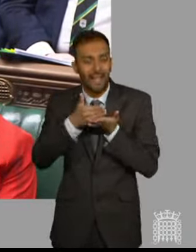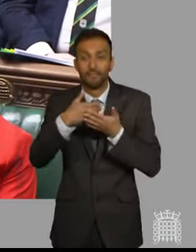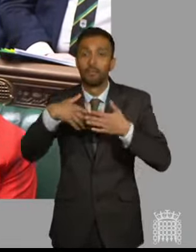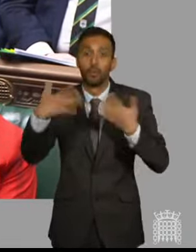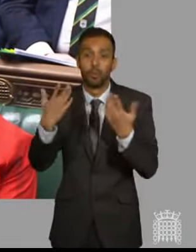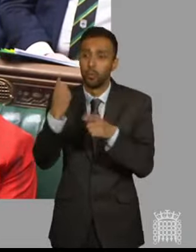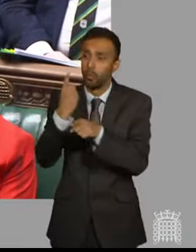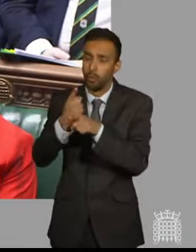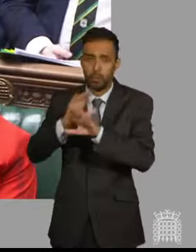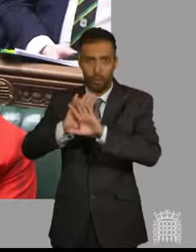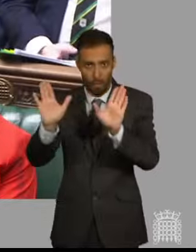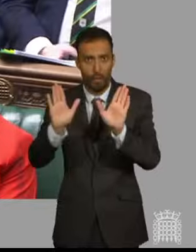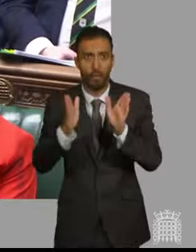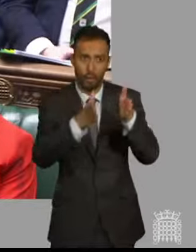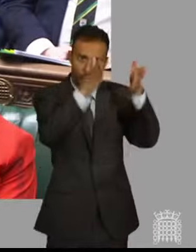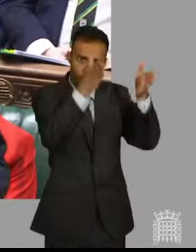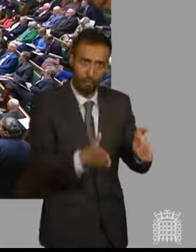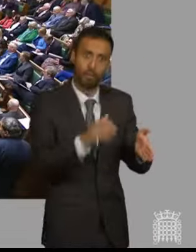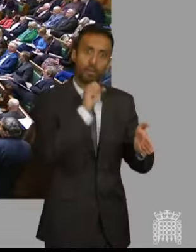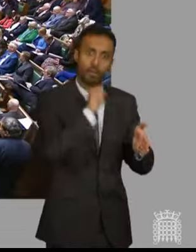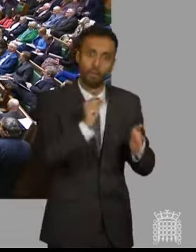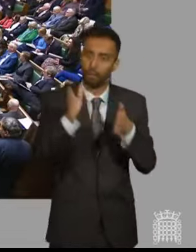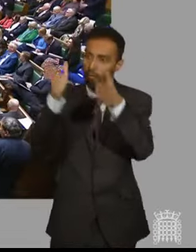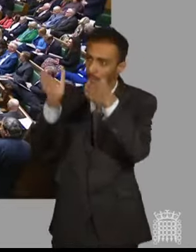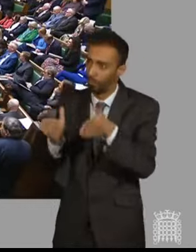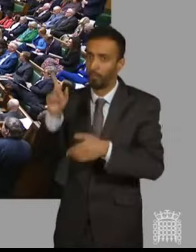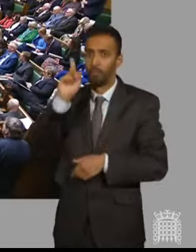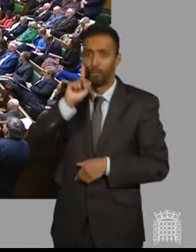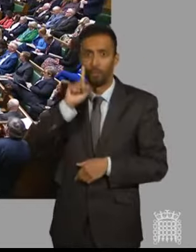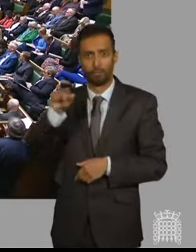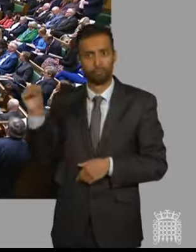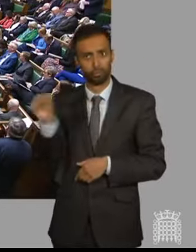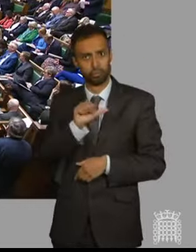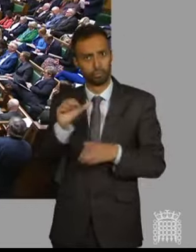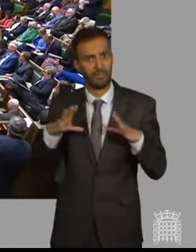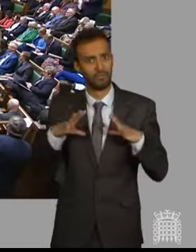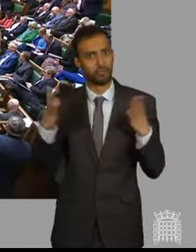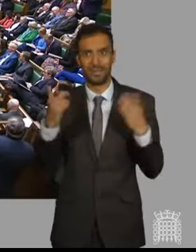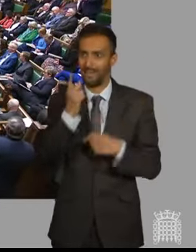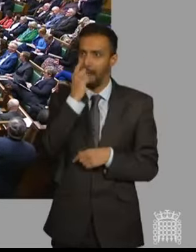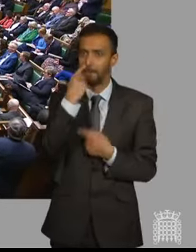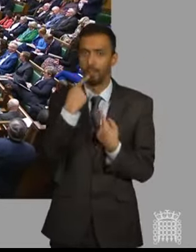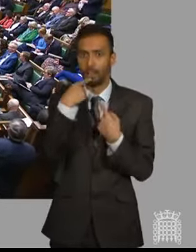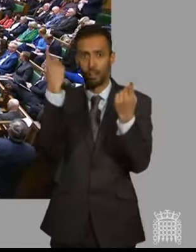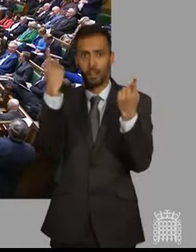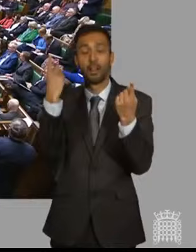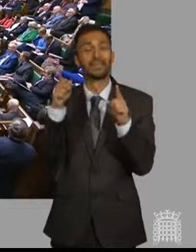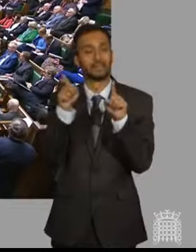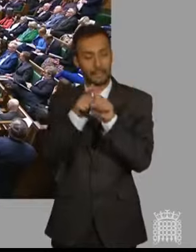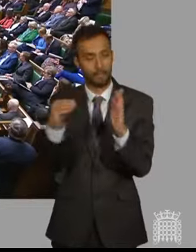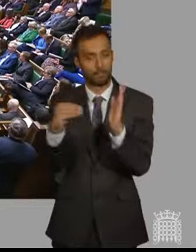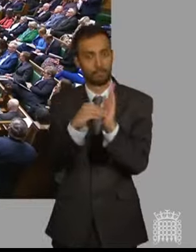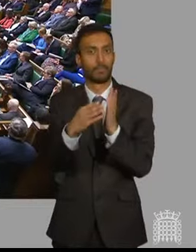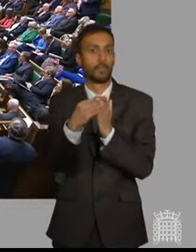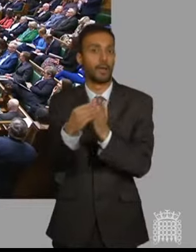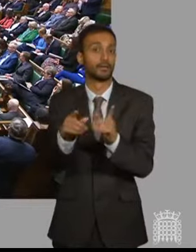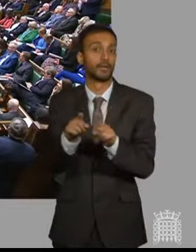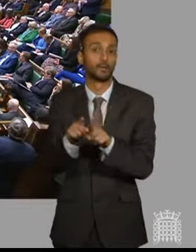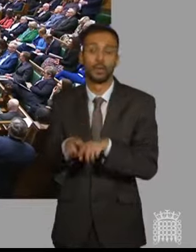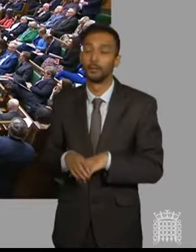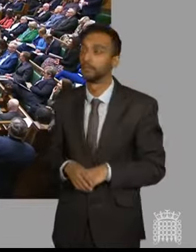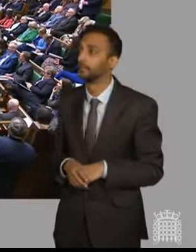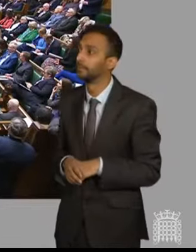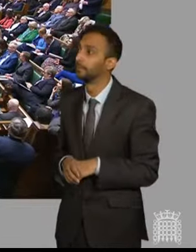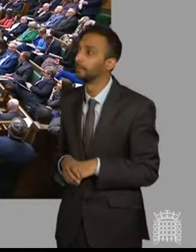see those views expressed in the guidance too. Stephen Forrest. Thank you, Mr. Speaker. I want to thank the Prime Minister for the £3.3